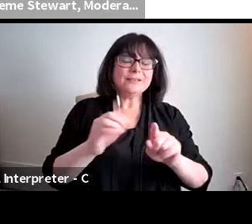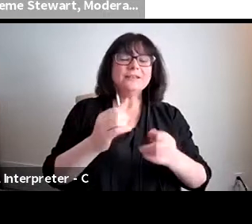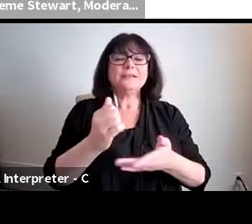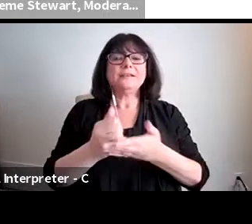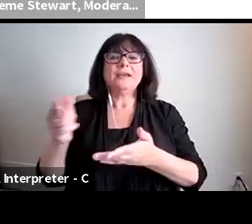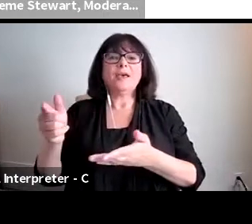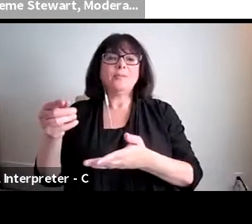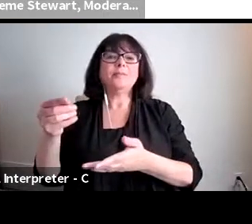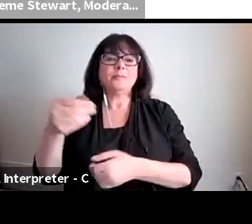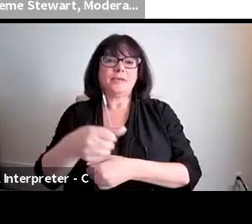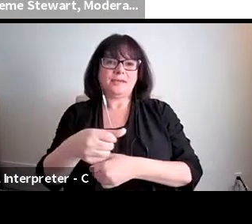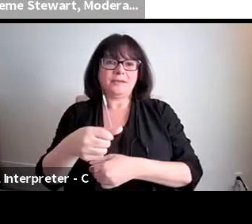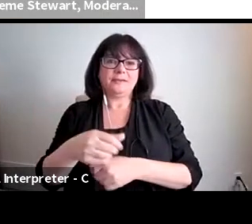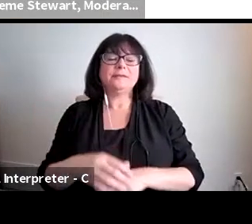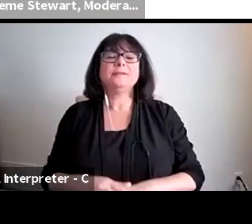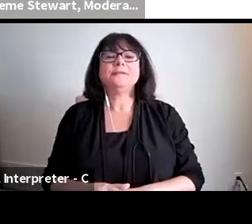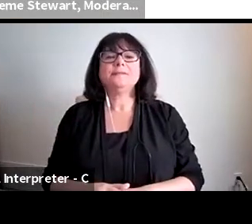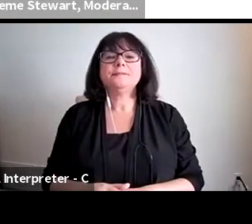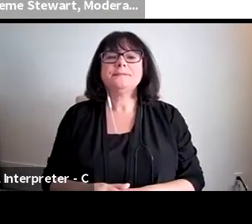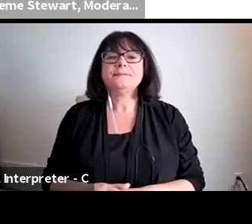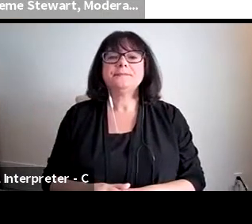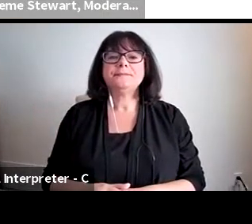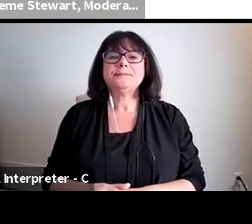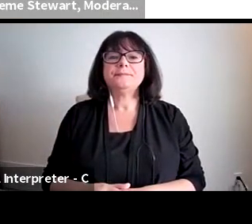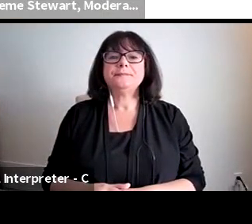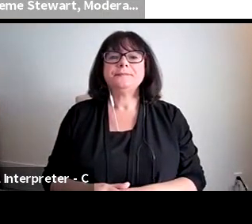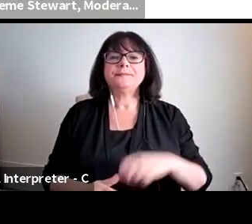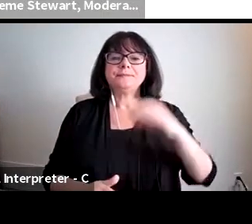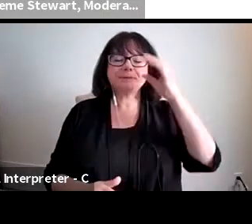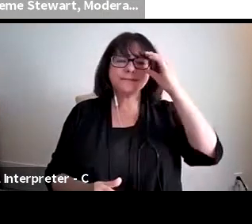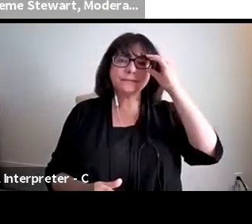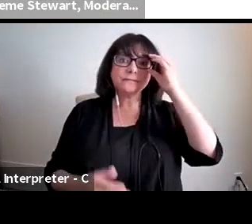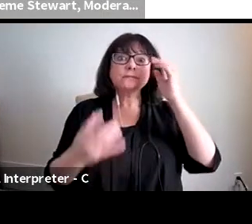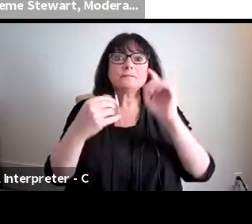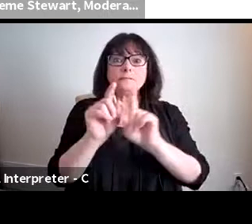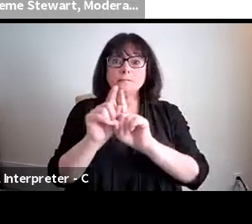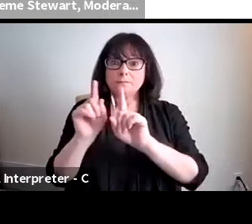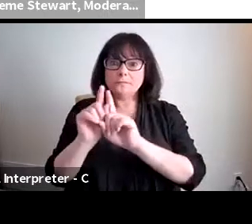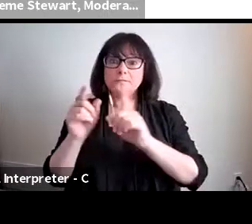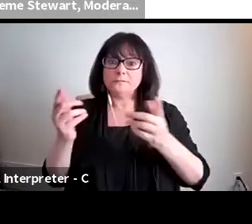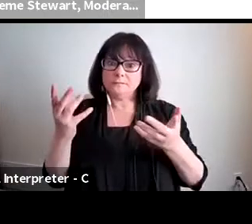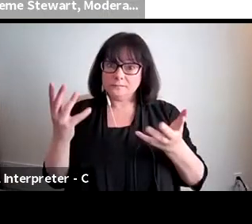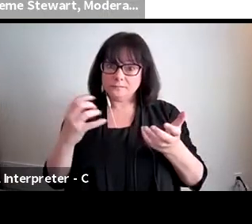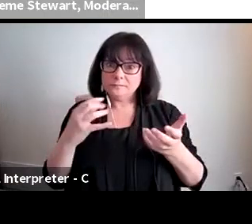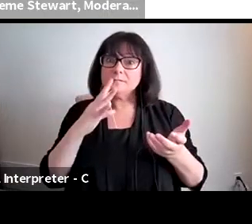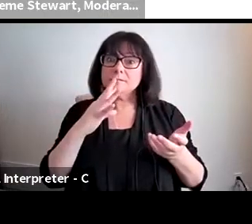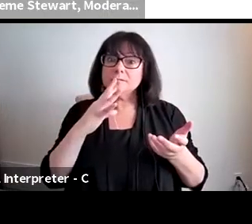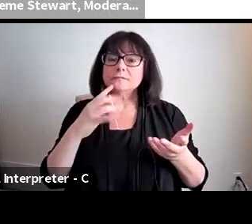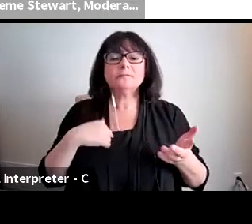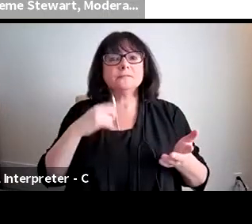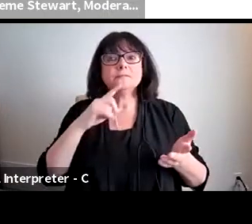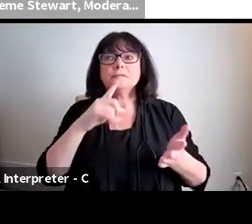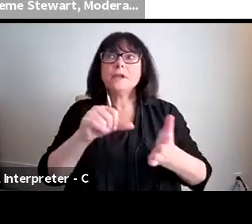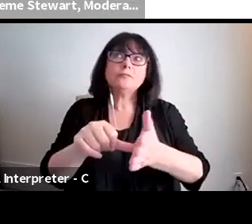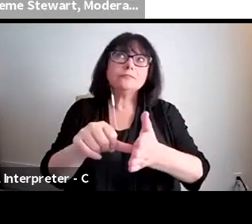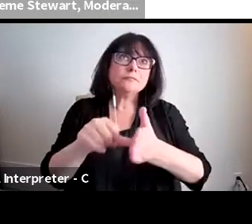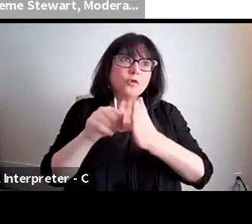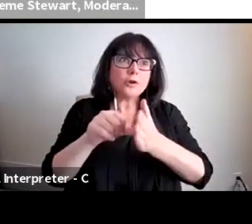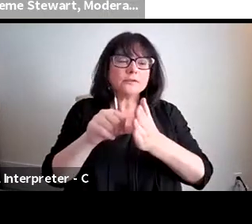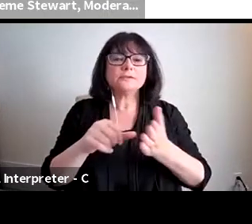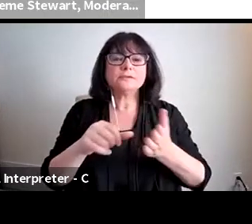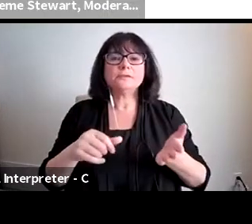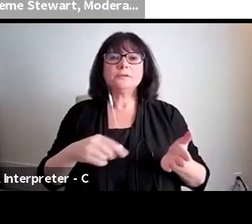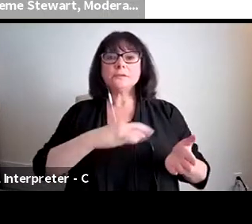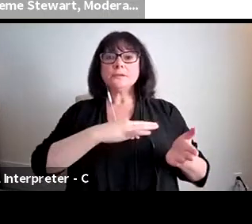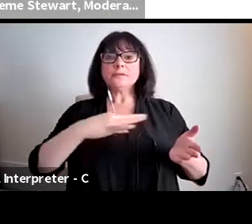wanted to also say that I have been incredibly impressed by the way our faculty and our instructors are taking up all